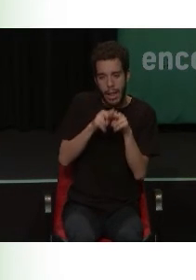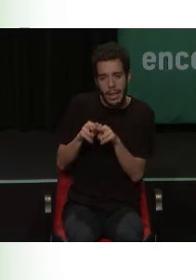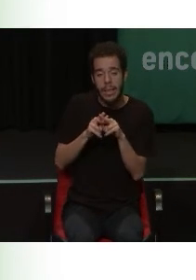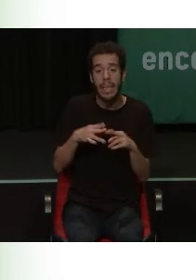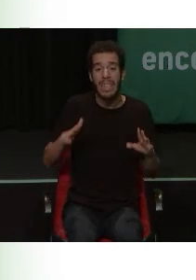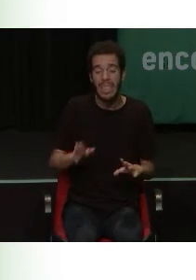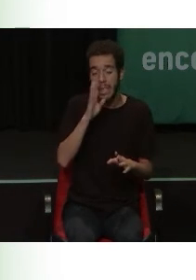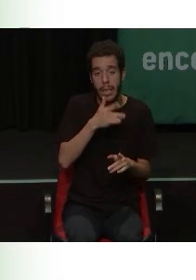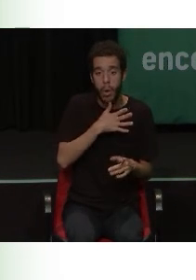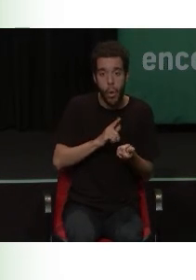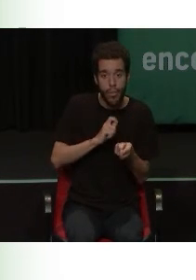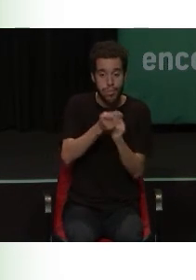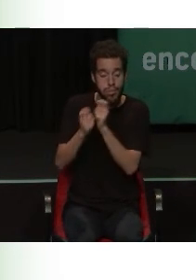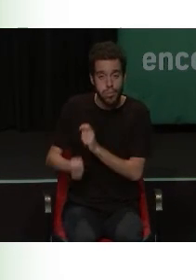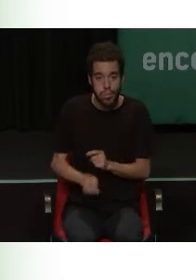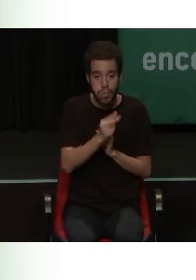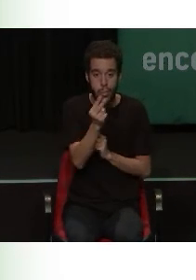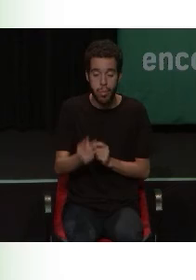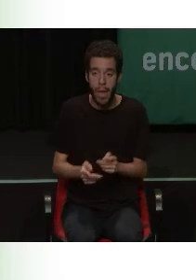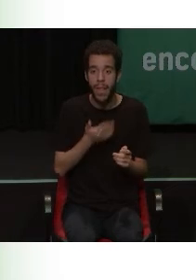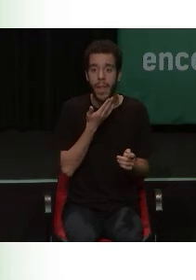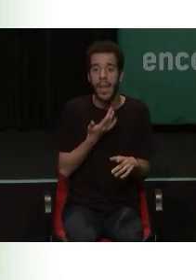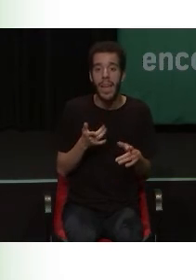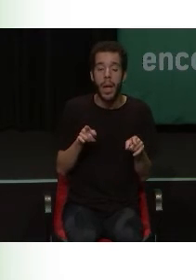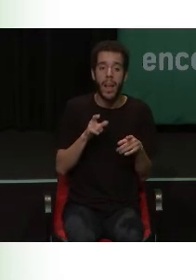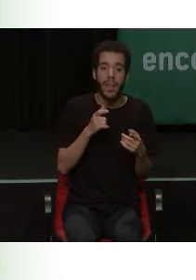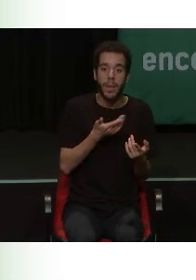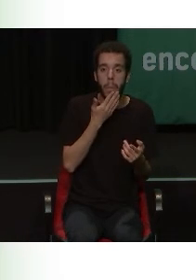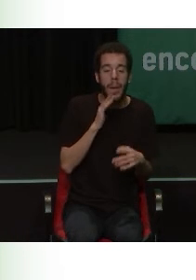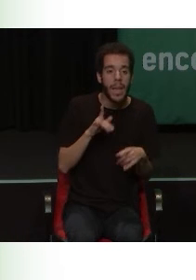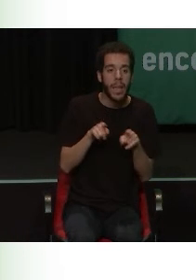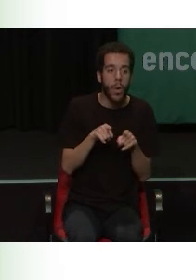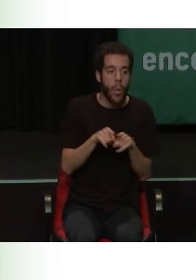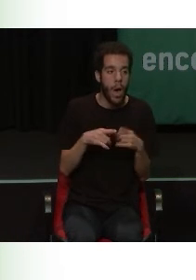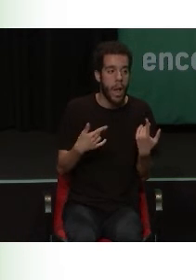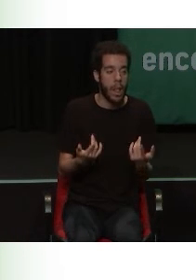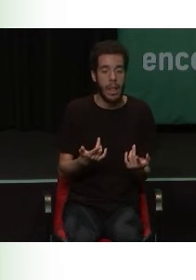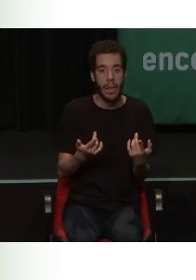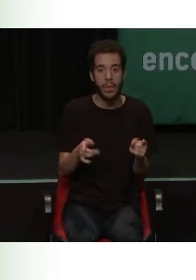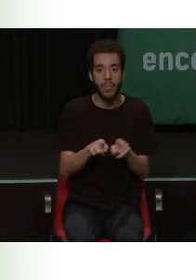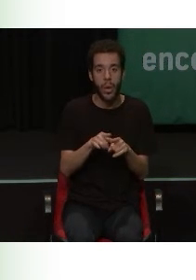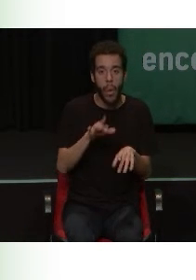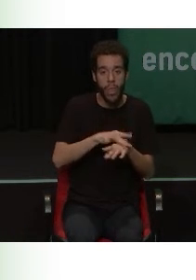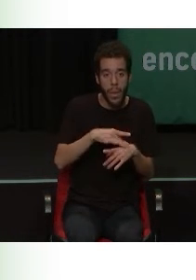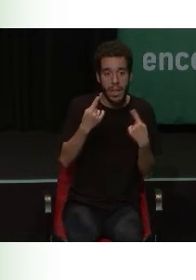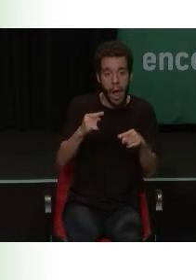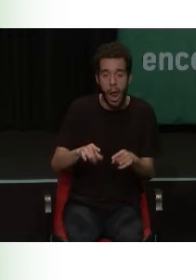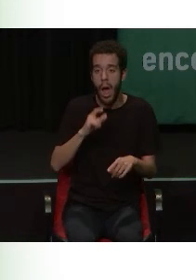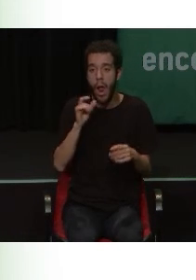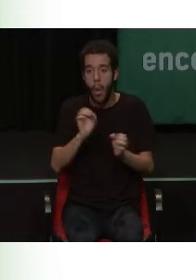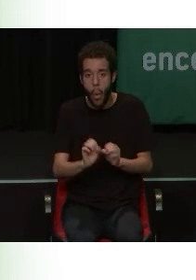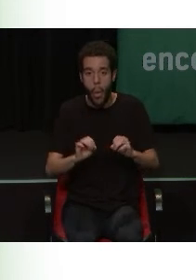analysis, and any color change has to do with the amount of